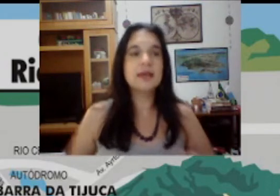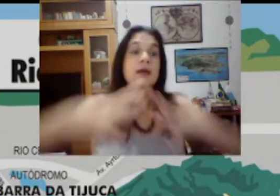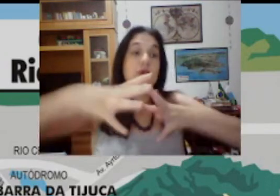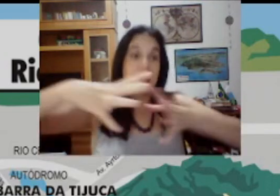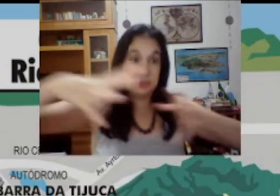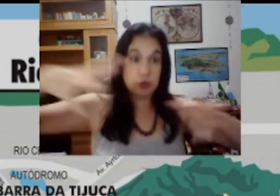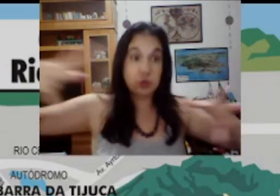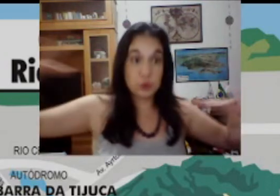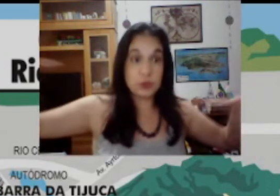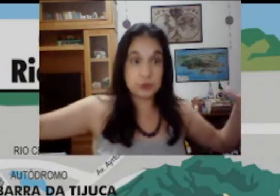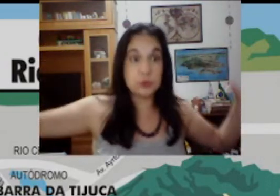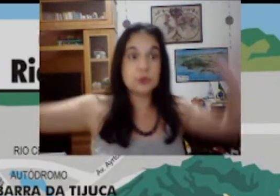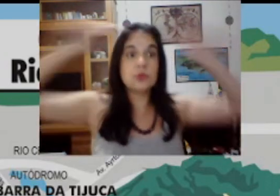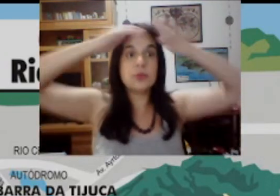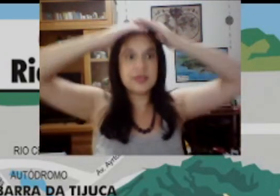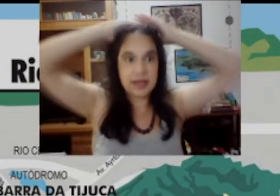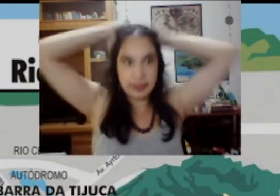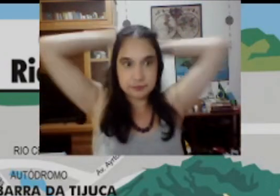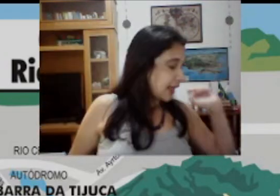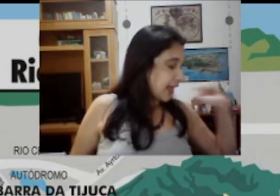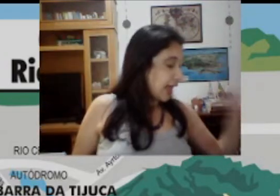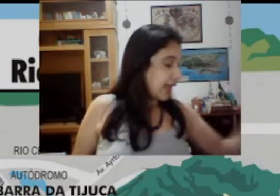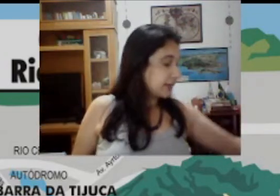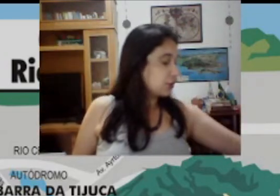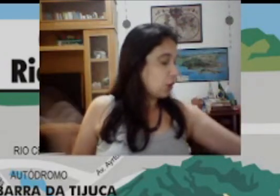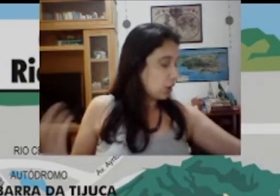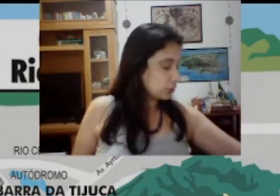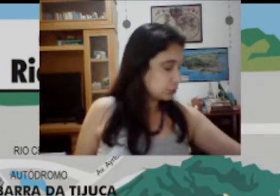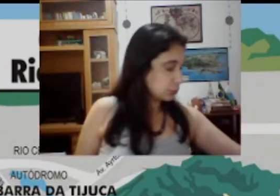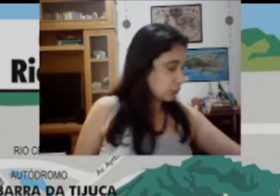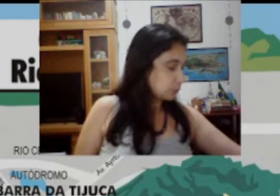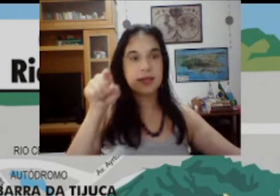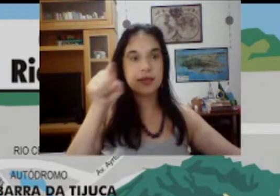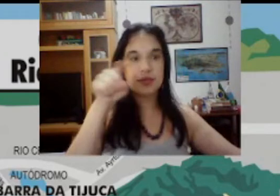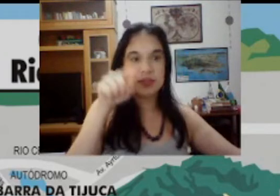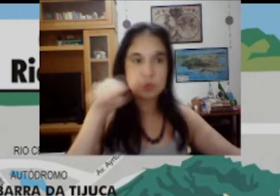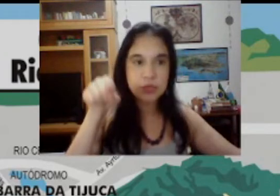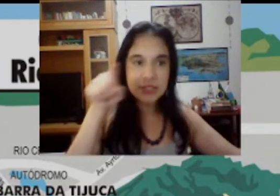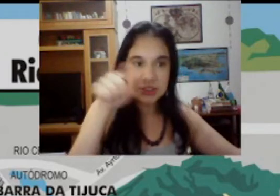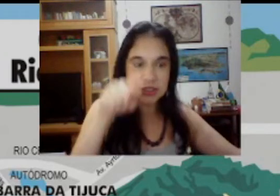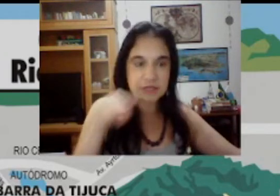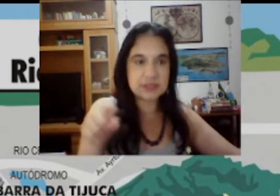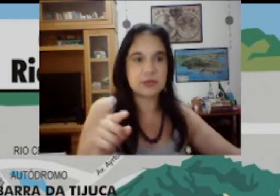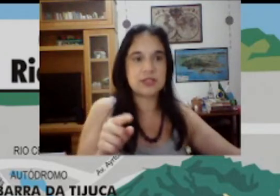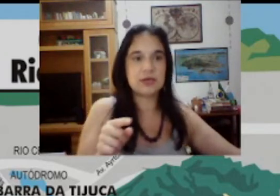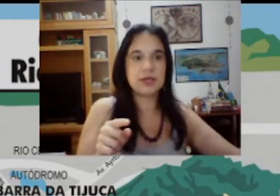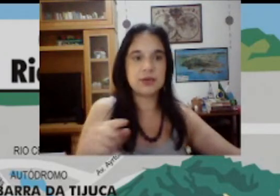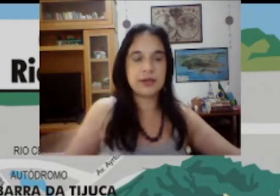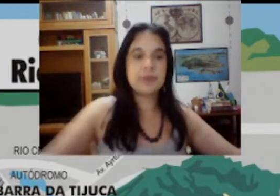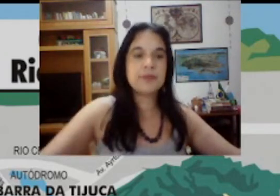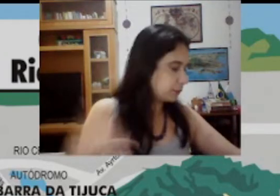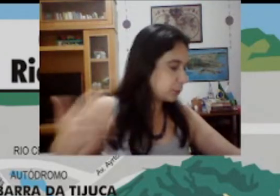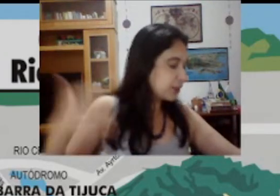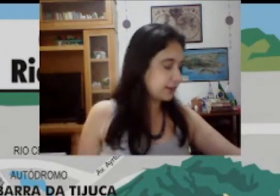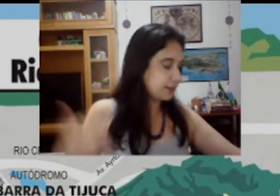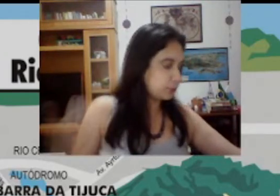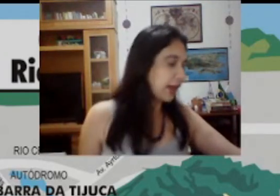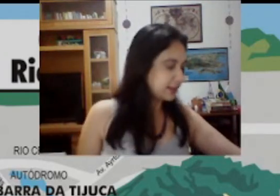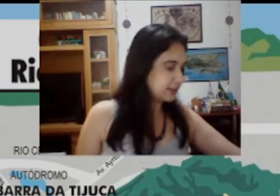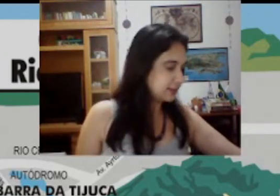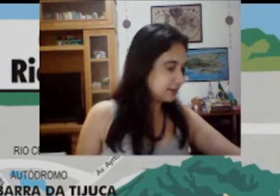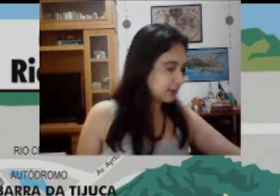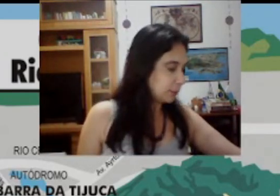said, it grew and grew with time. And also, even in the region of the downtown area, putting